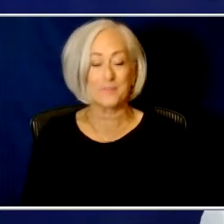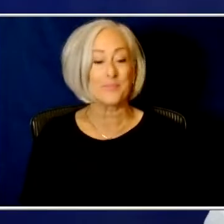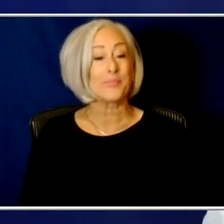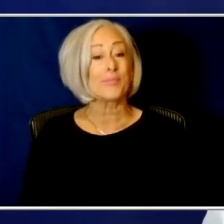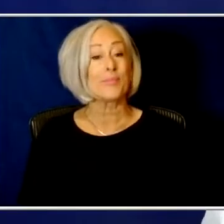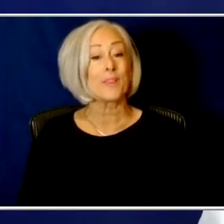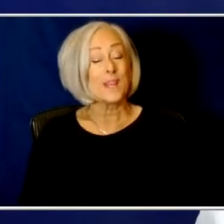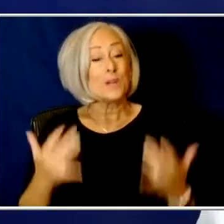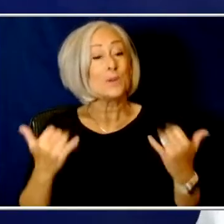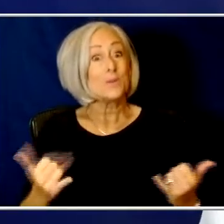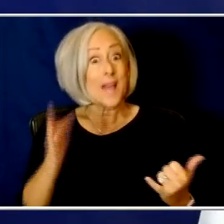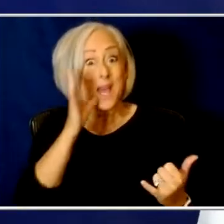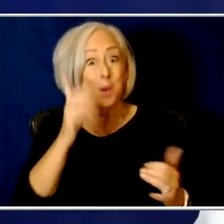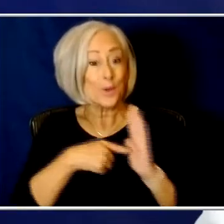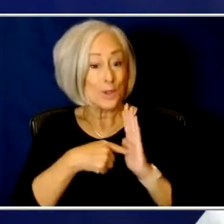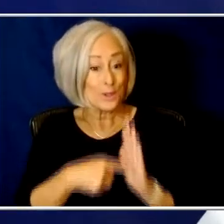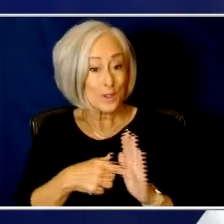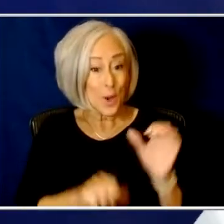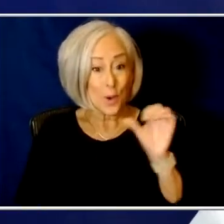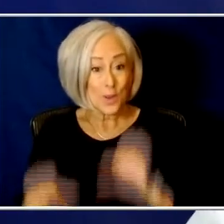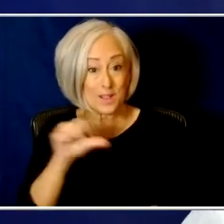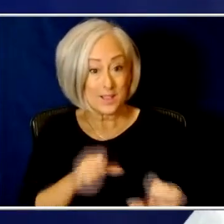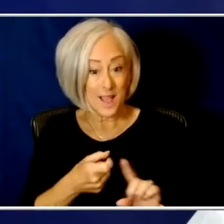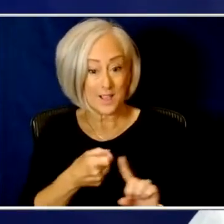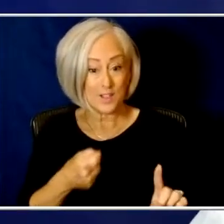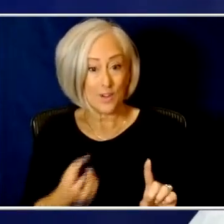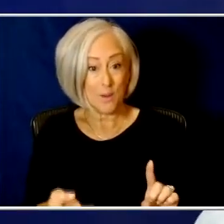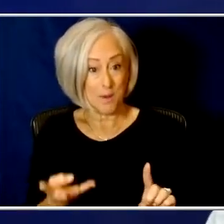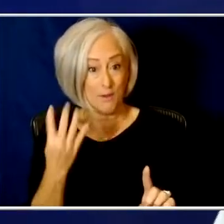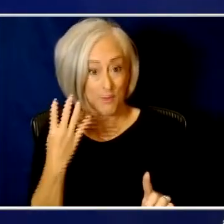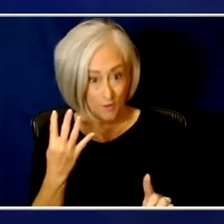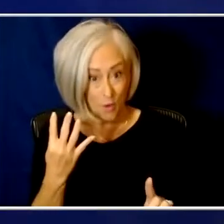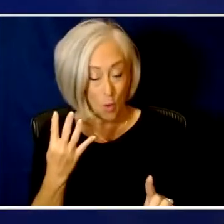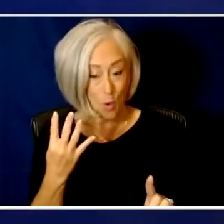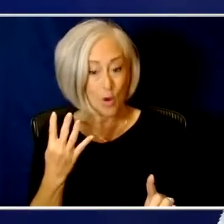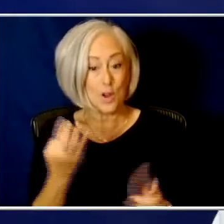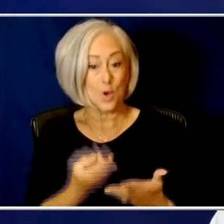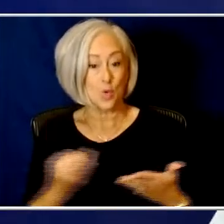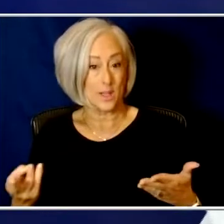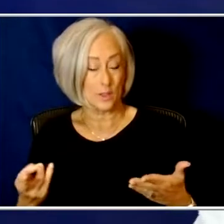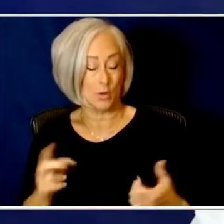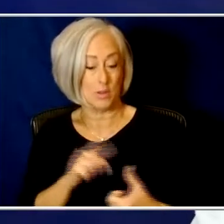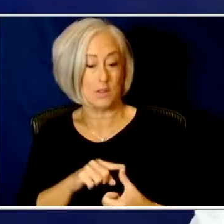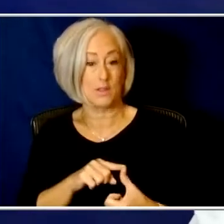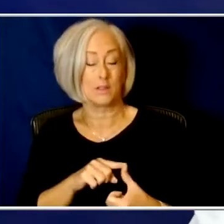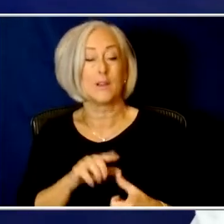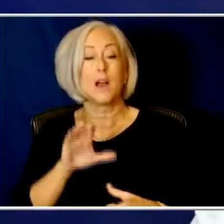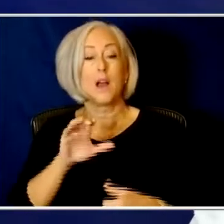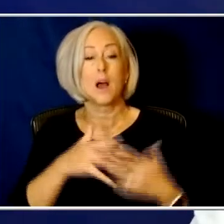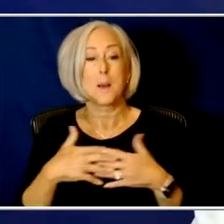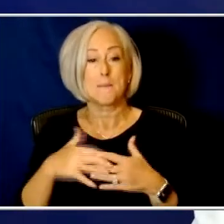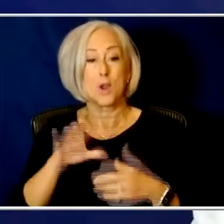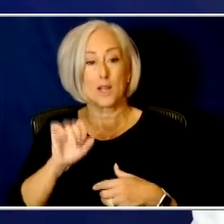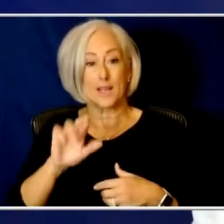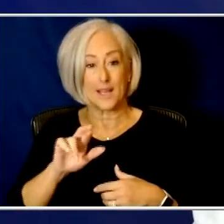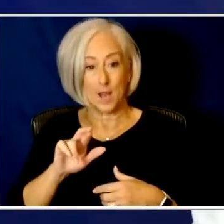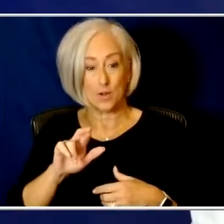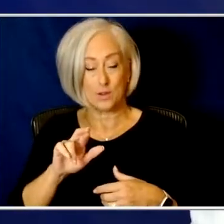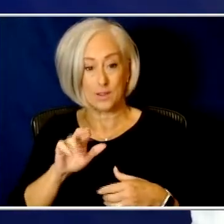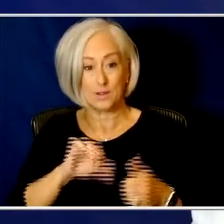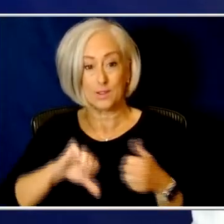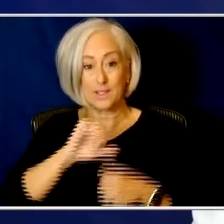you the science from 4 reputable sources: the American Cancer Society, Susan G. Komen Foundation,